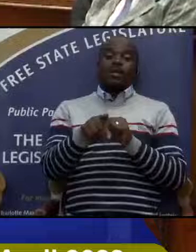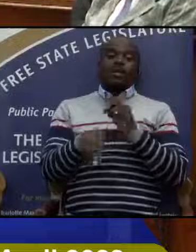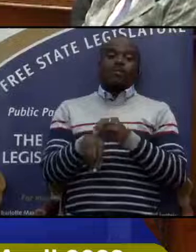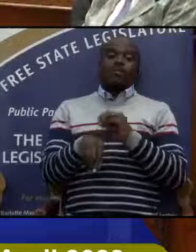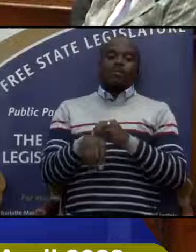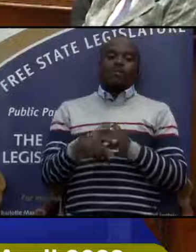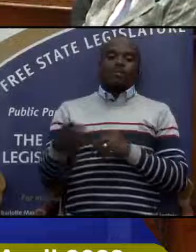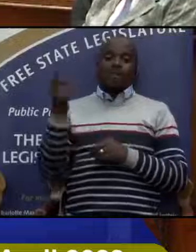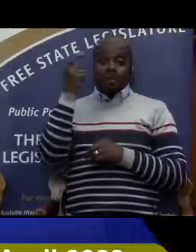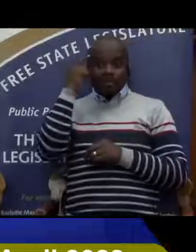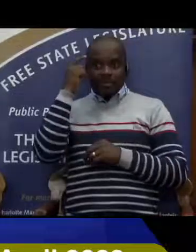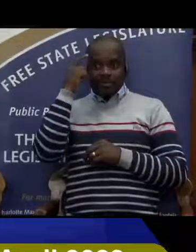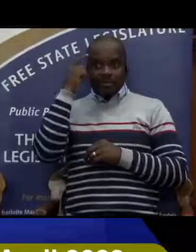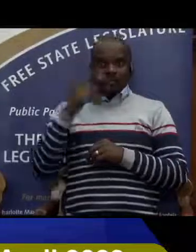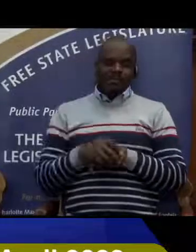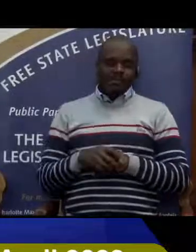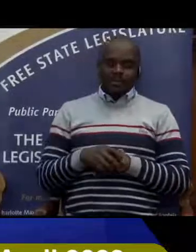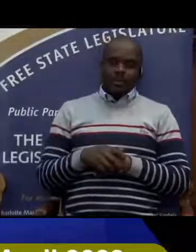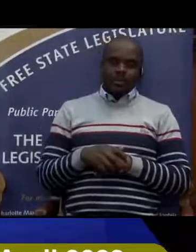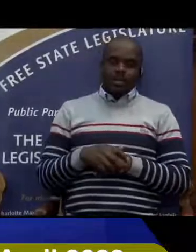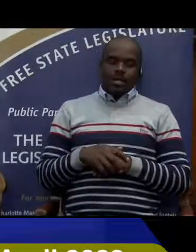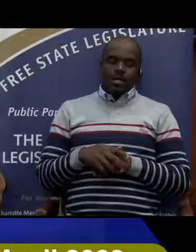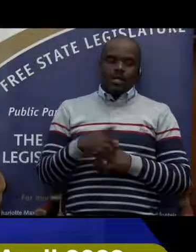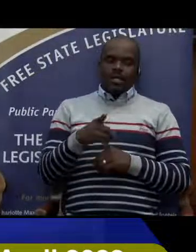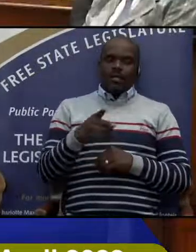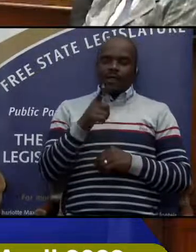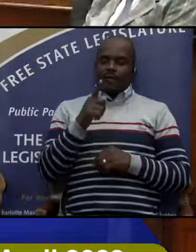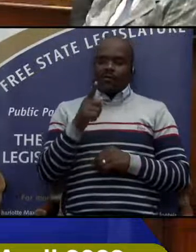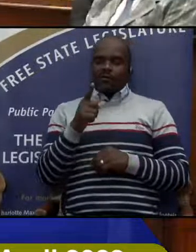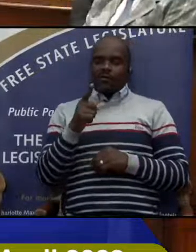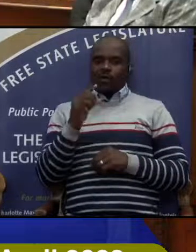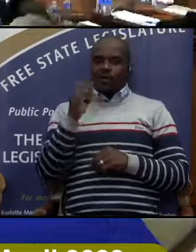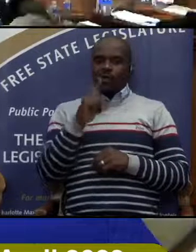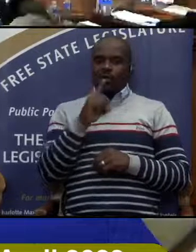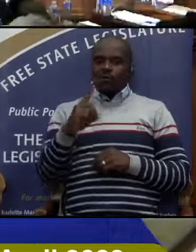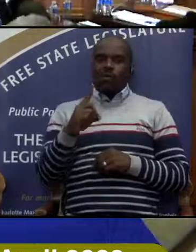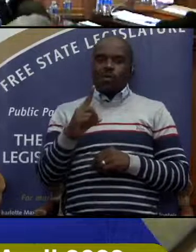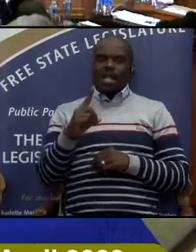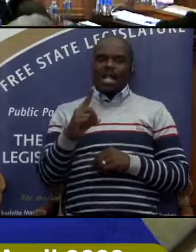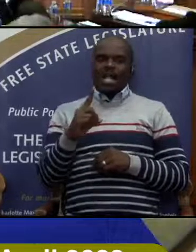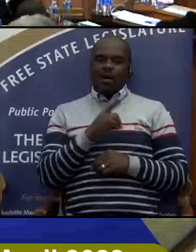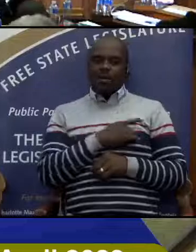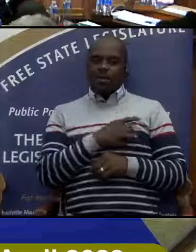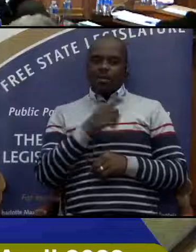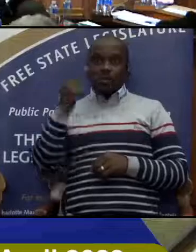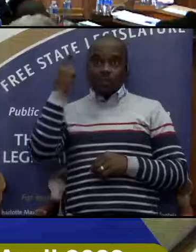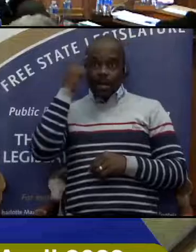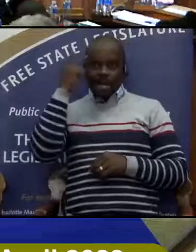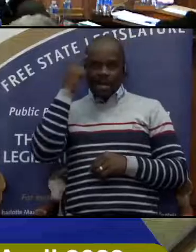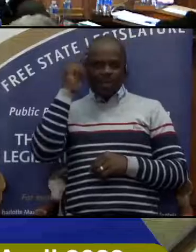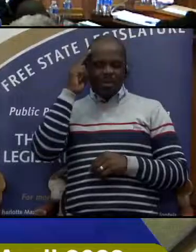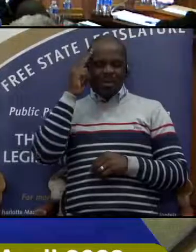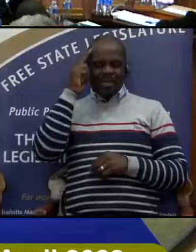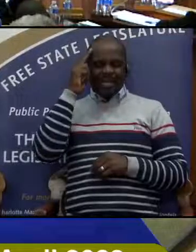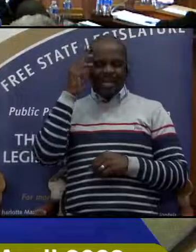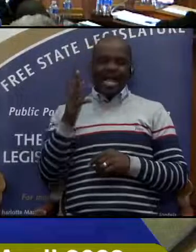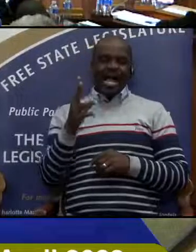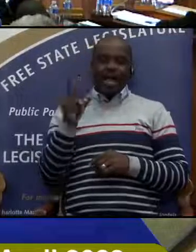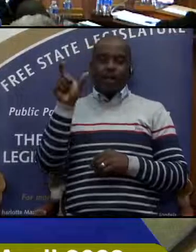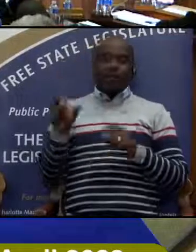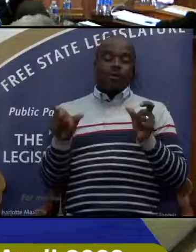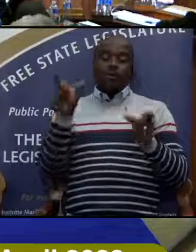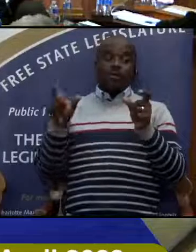today explains cognitive dissonance as a mental conflict that occurs when a person's behaviors and beliefs do